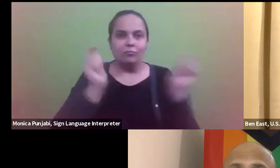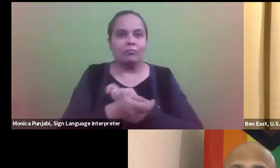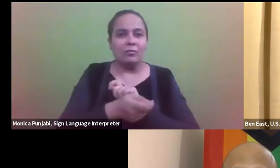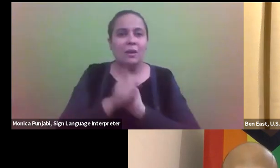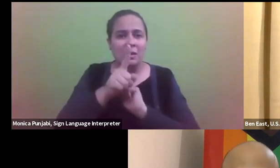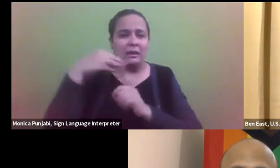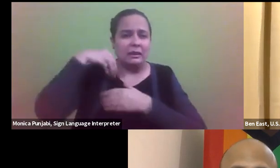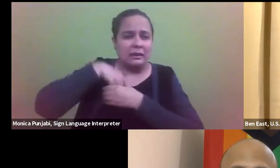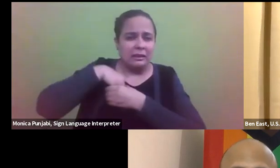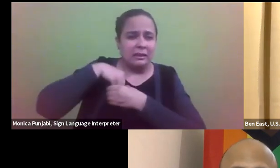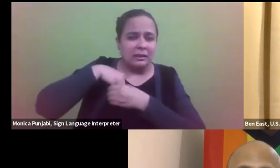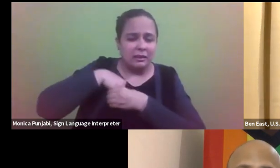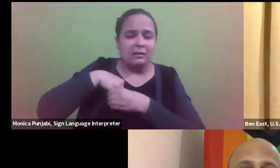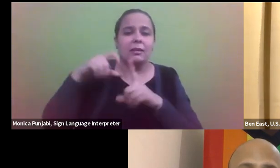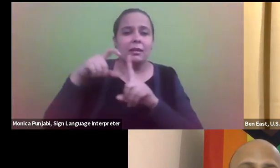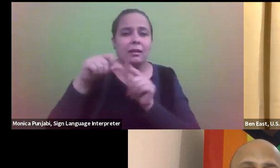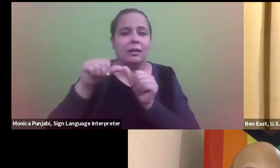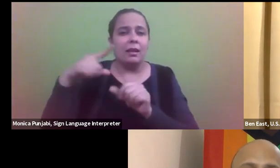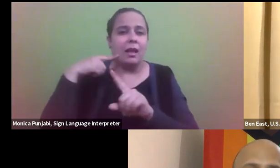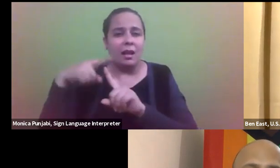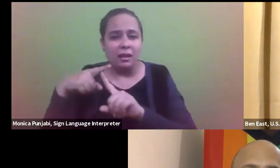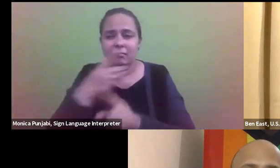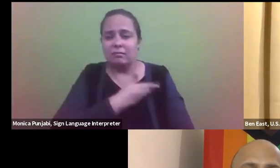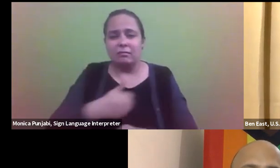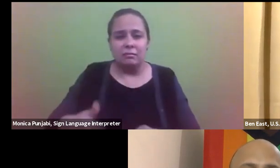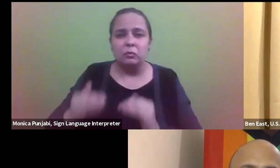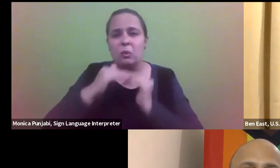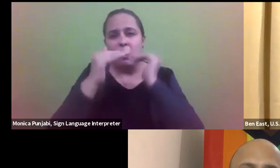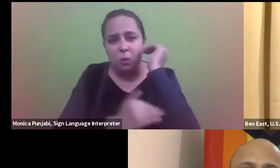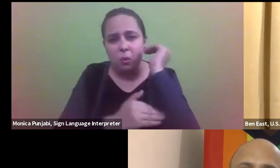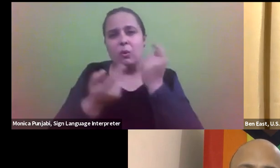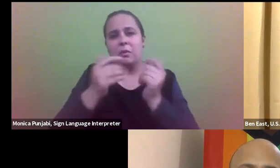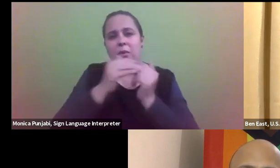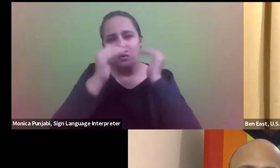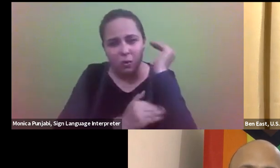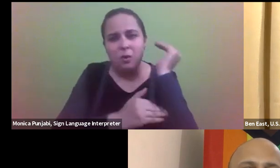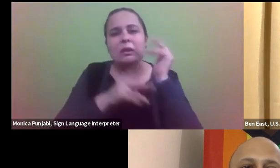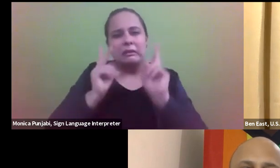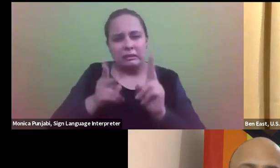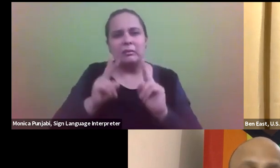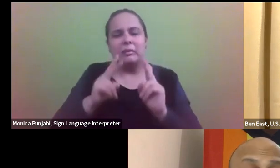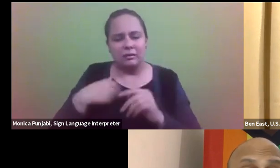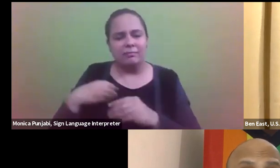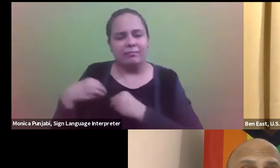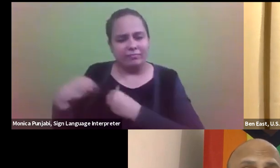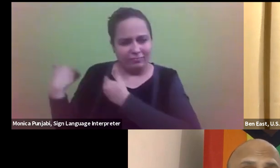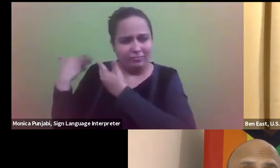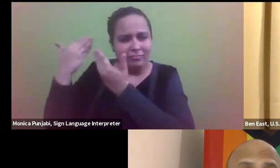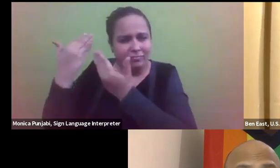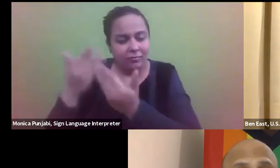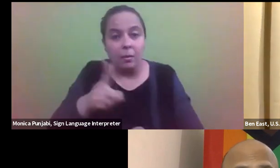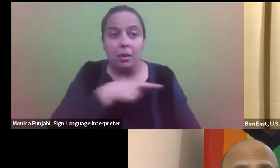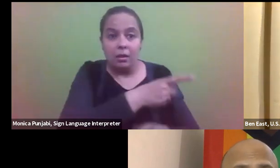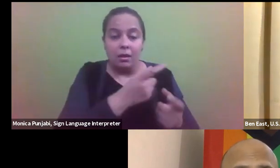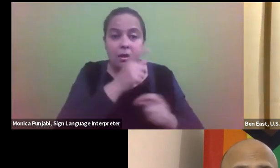It was much later that I did because still I was more, I was deeply down. I was more stigmatized. I didn't know how she would take it. And